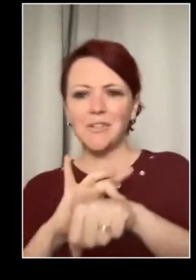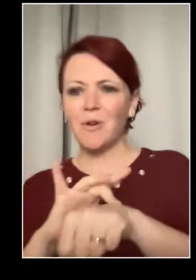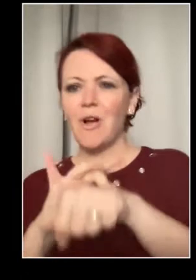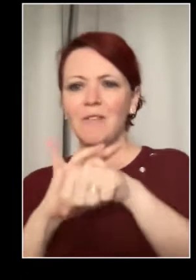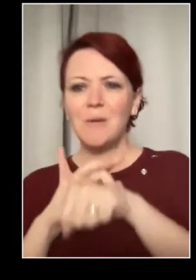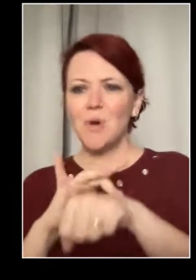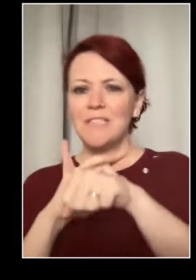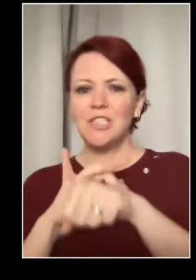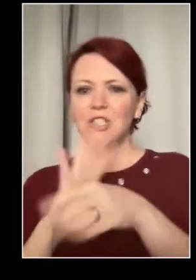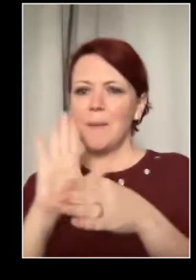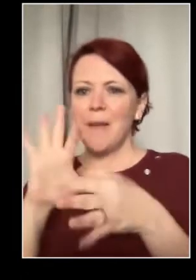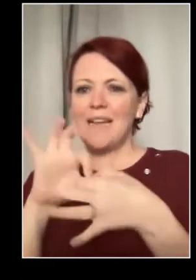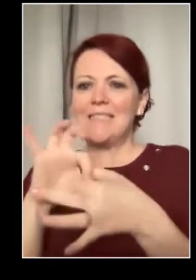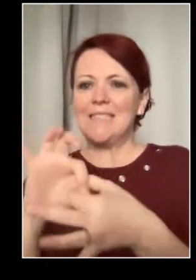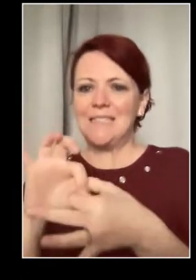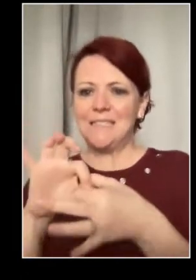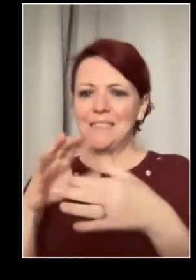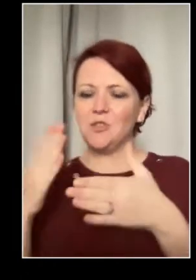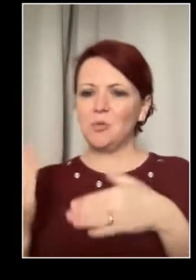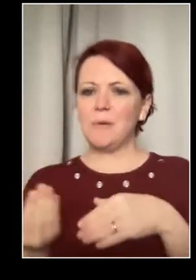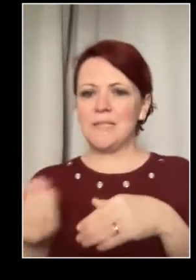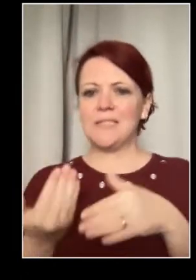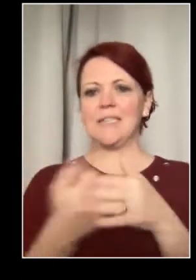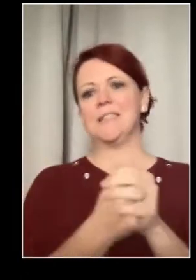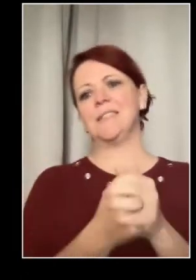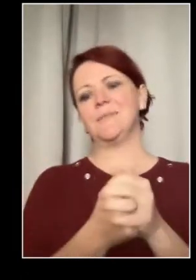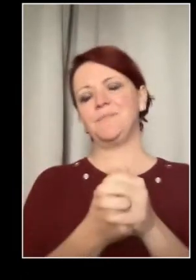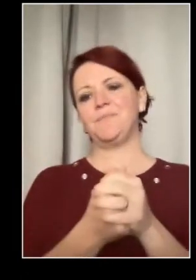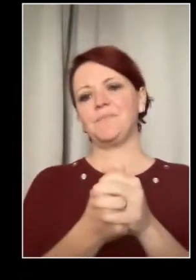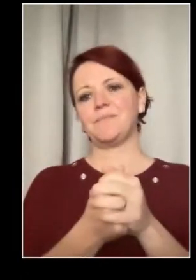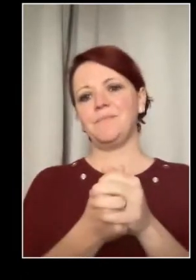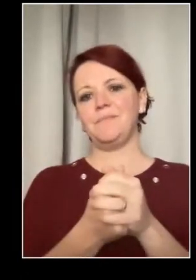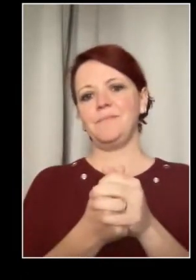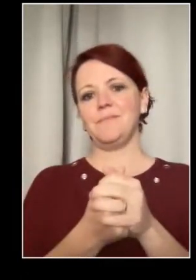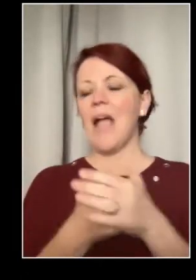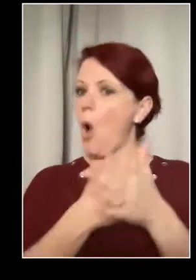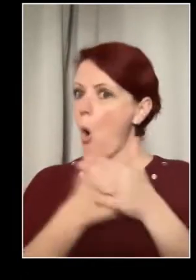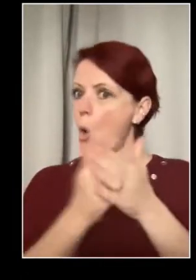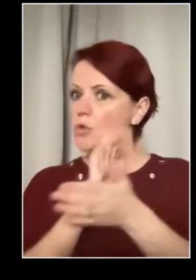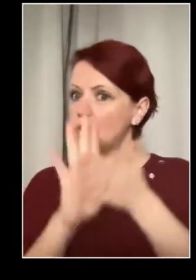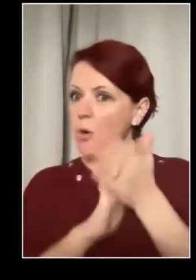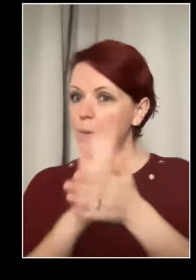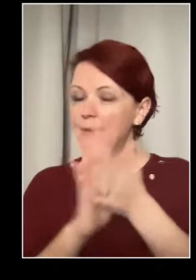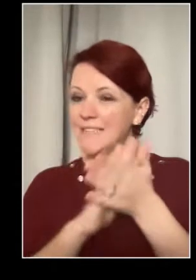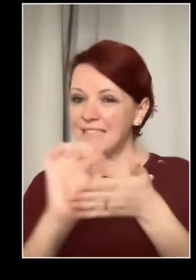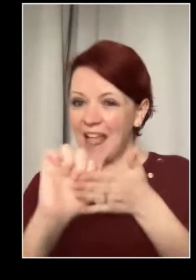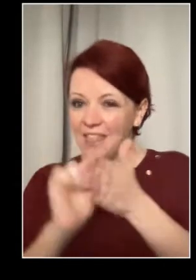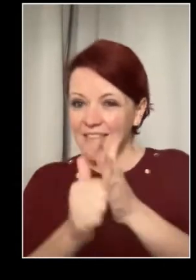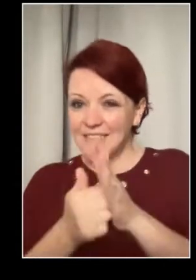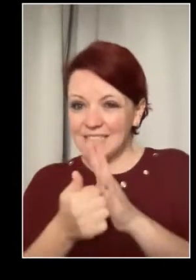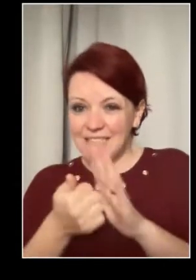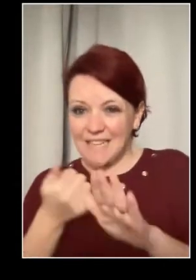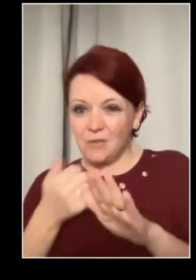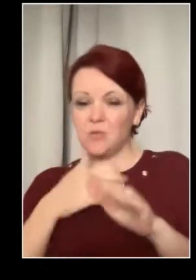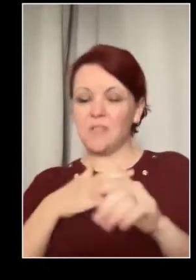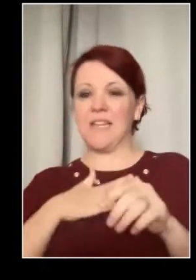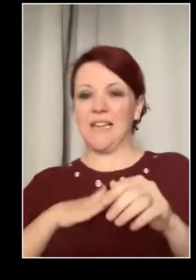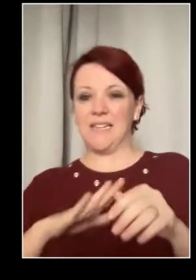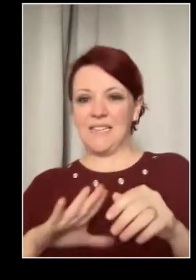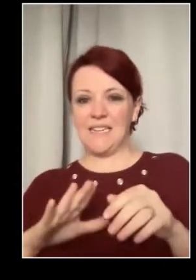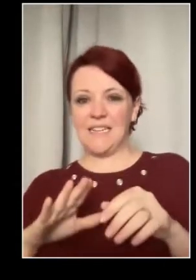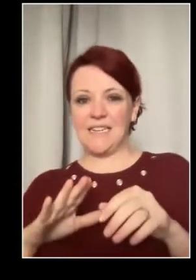today. Apprenticeships enable employers to access the skills they need to make the country economically strong and